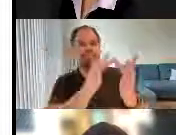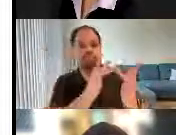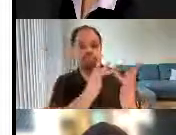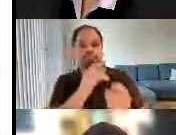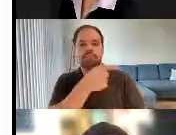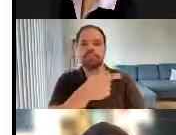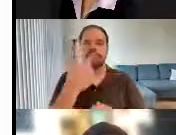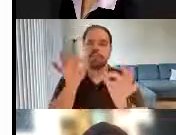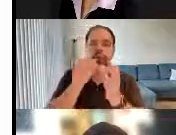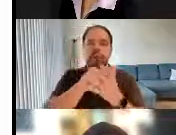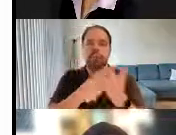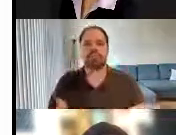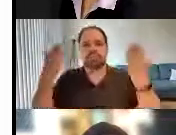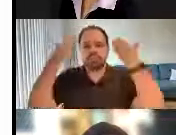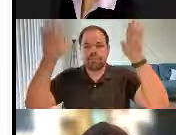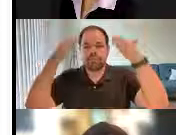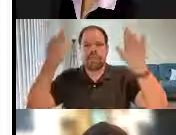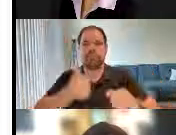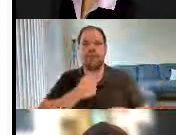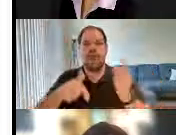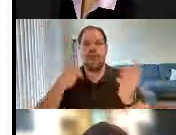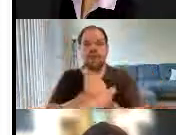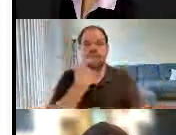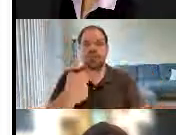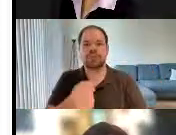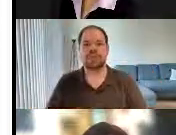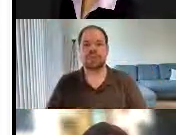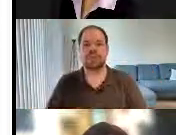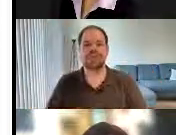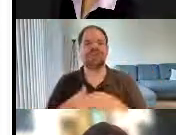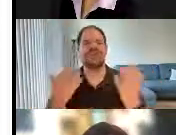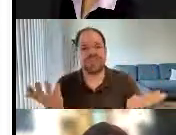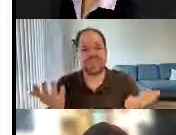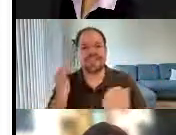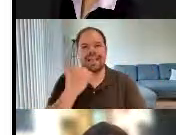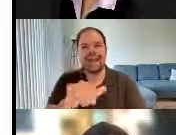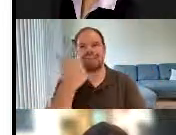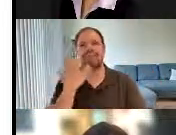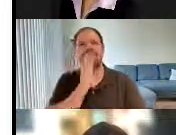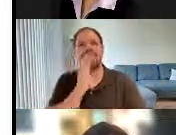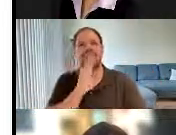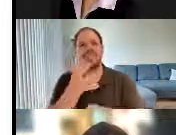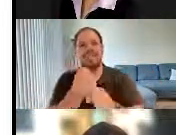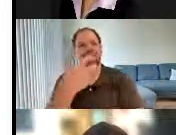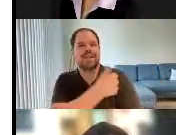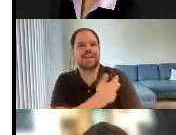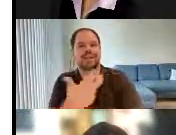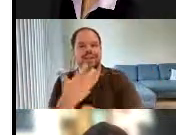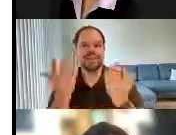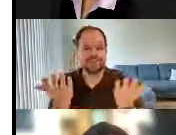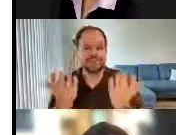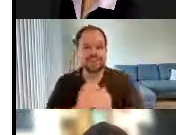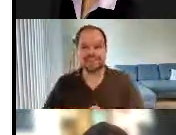hard of hearing to contact 211 to get information. And 211 is not able to help them in terms of setting up an interpreter or telling them